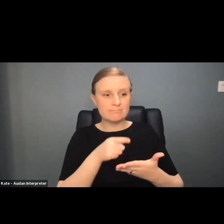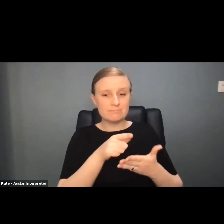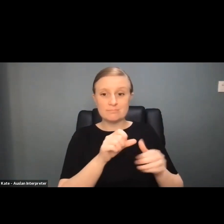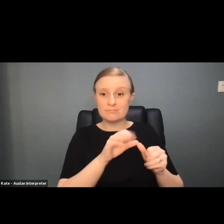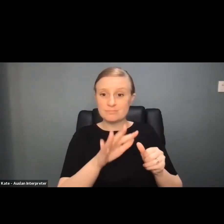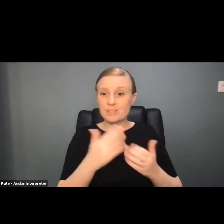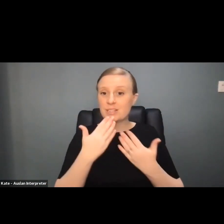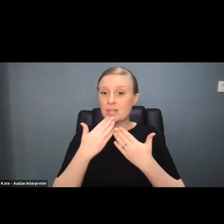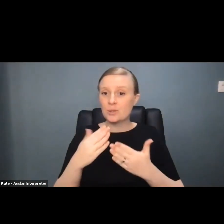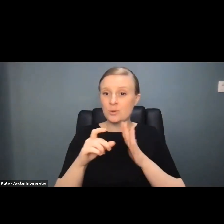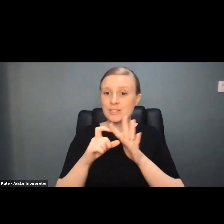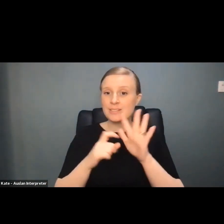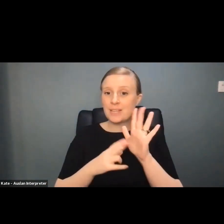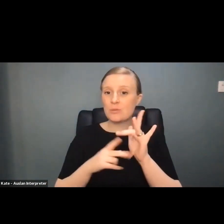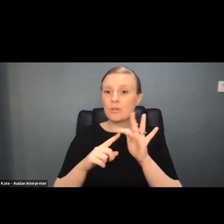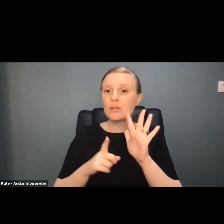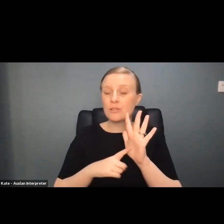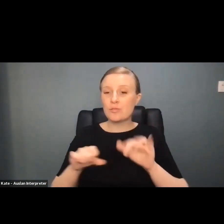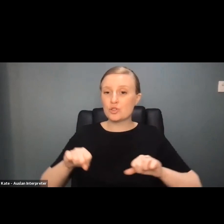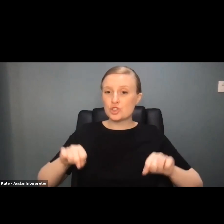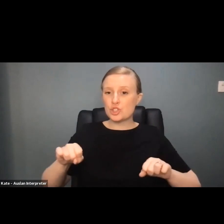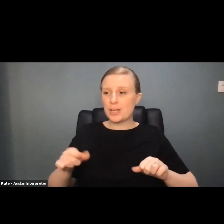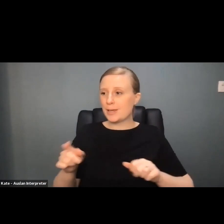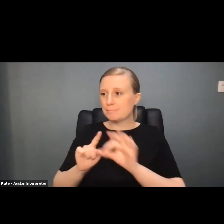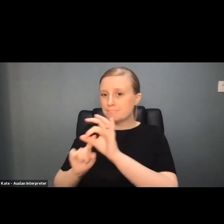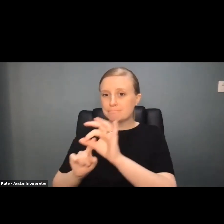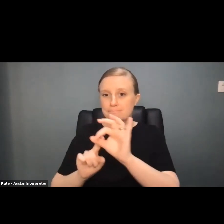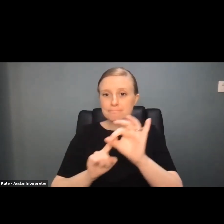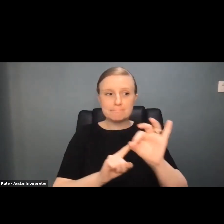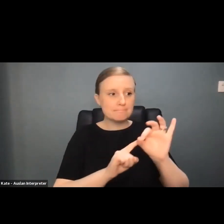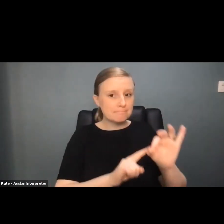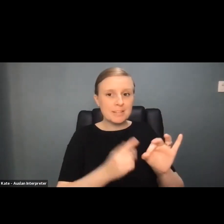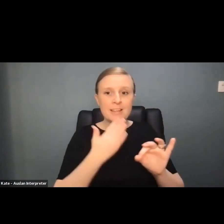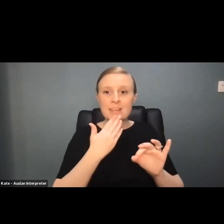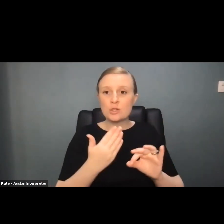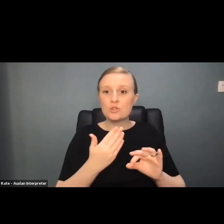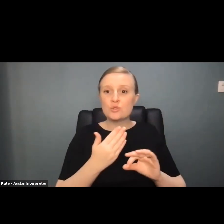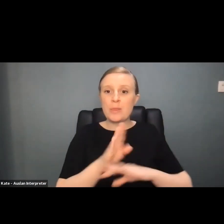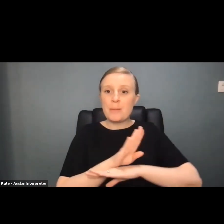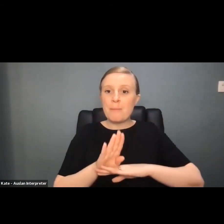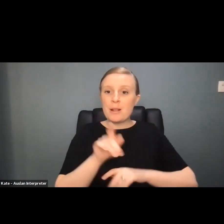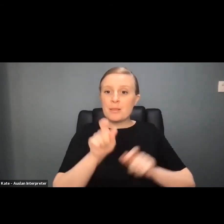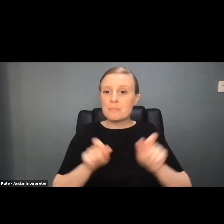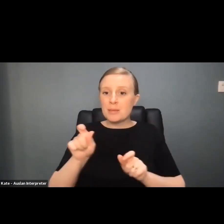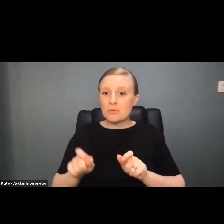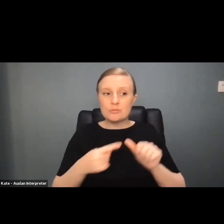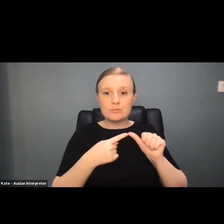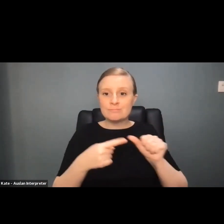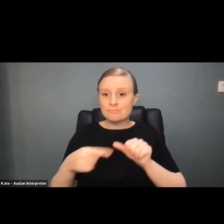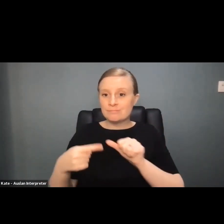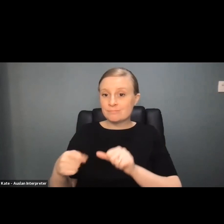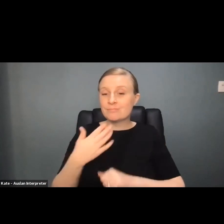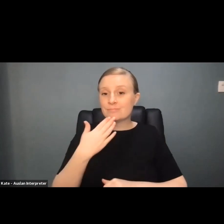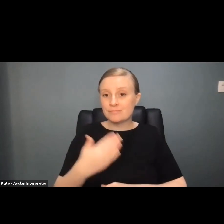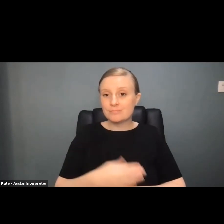chairing that, and thanks everybody for participating. I think what we've heard is how all of